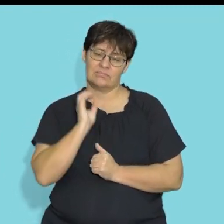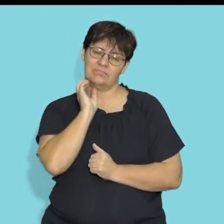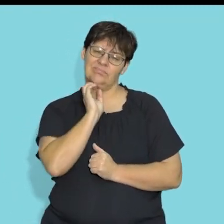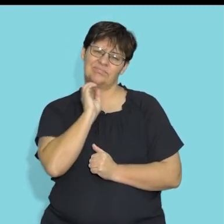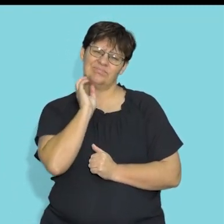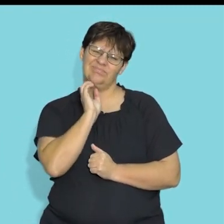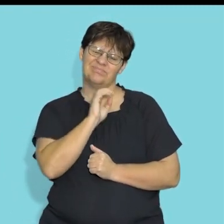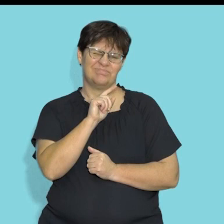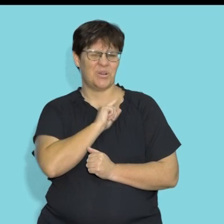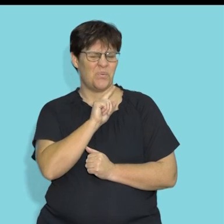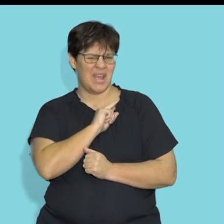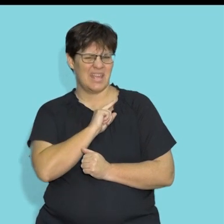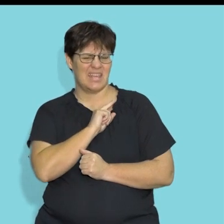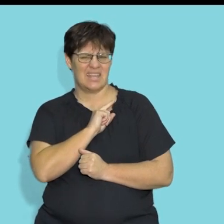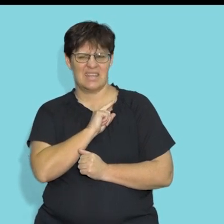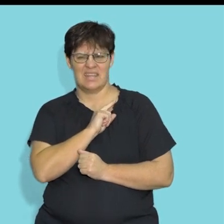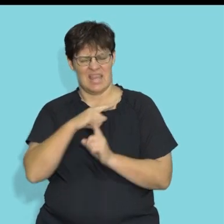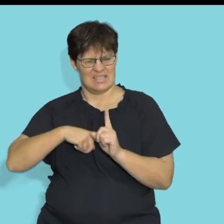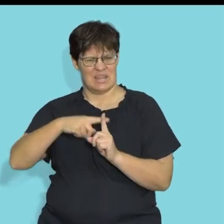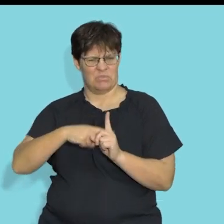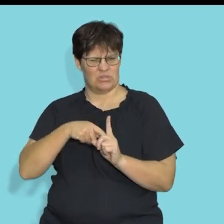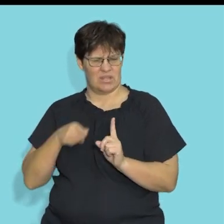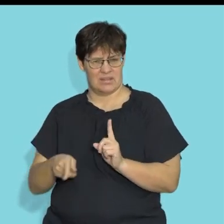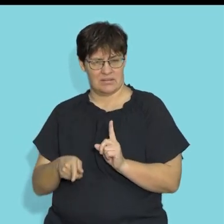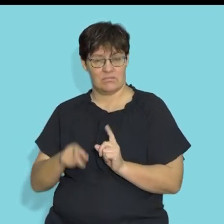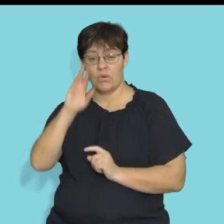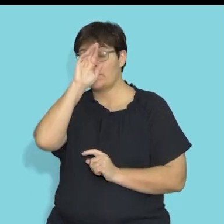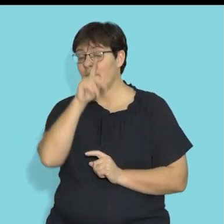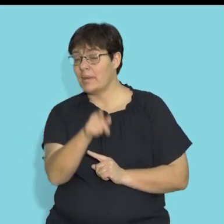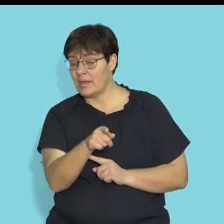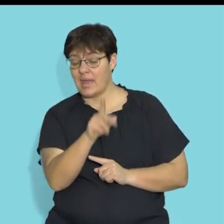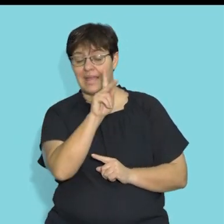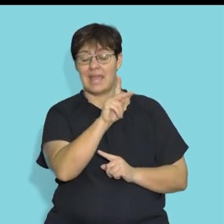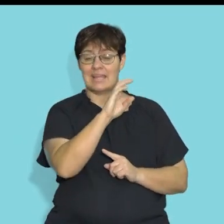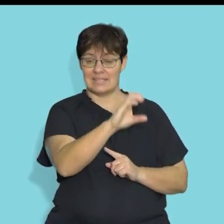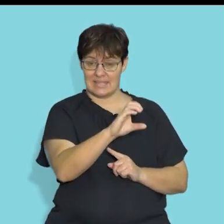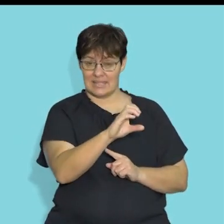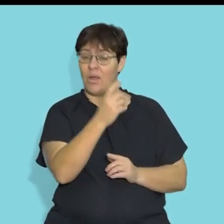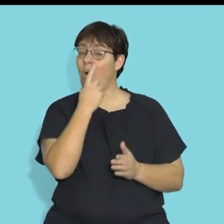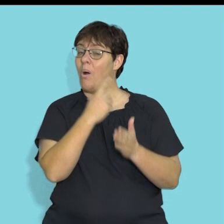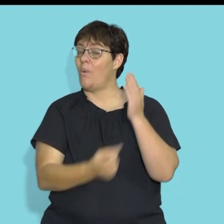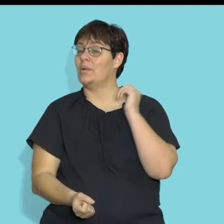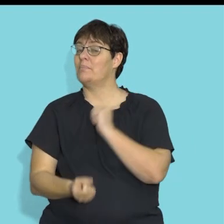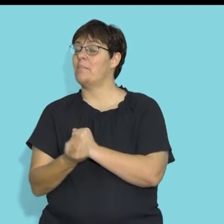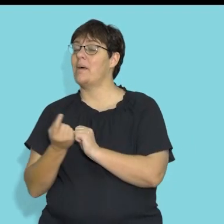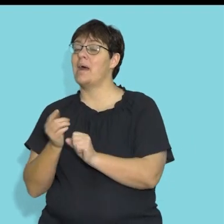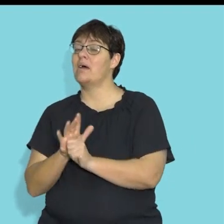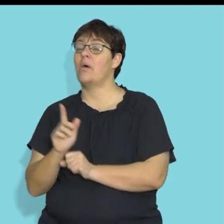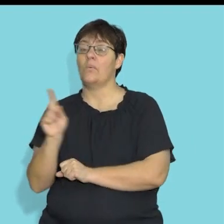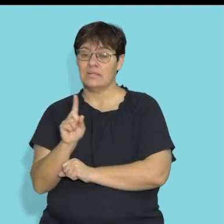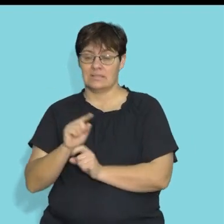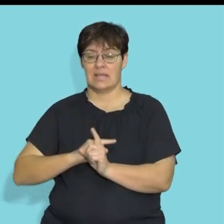Kelvin. Why do they talk about the temperature there? Remember, Kc is only affected